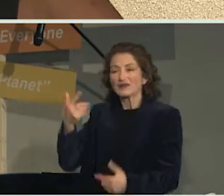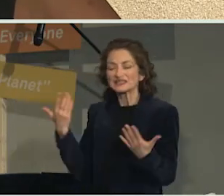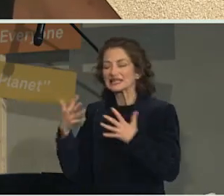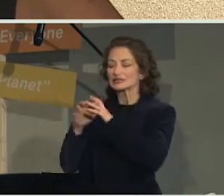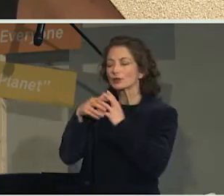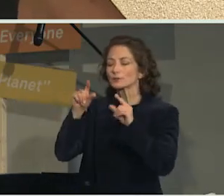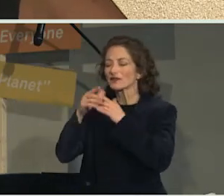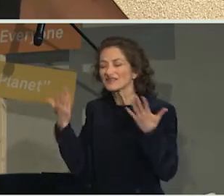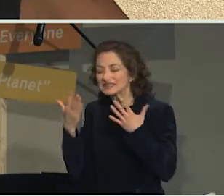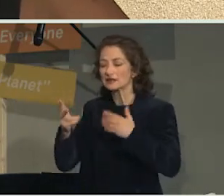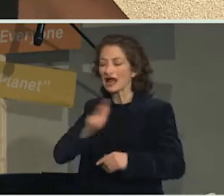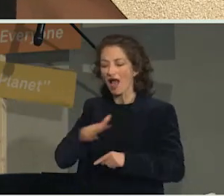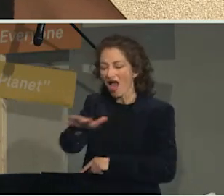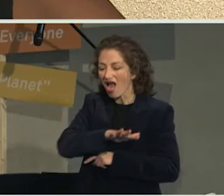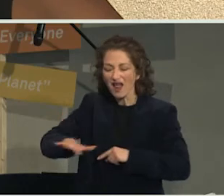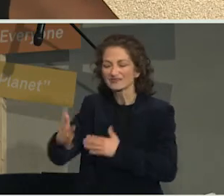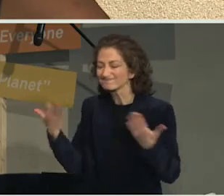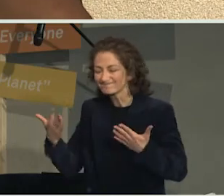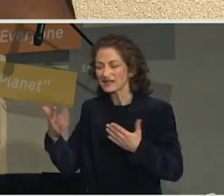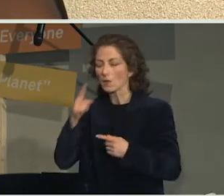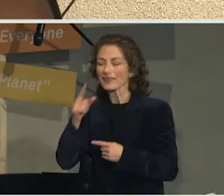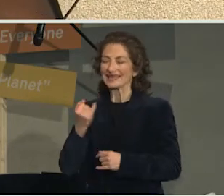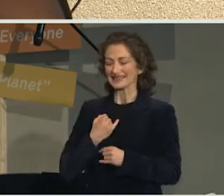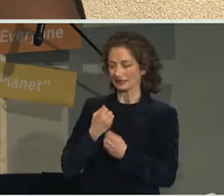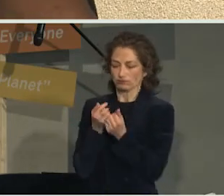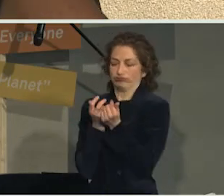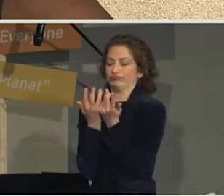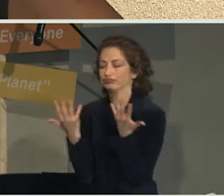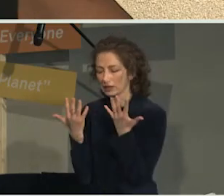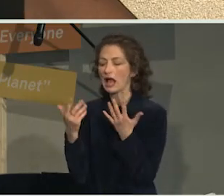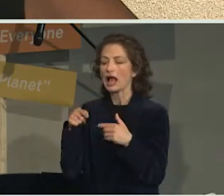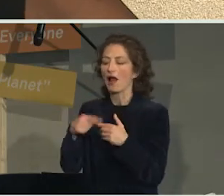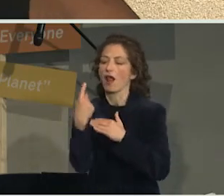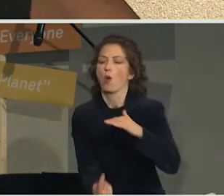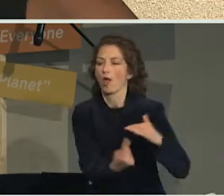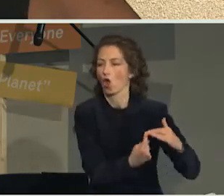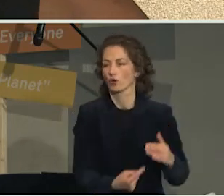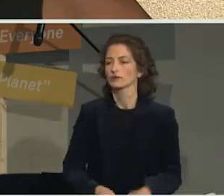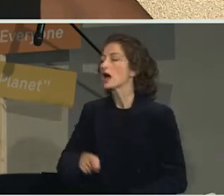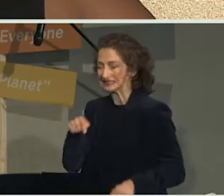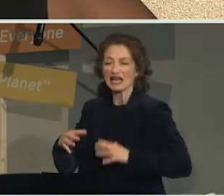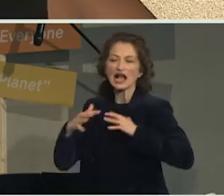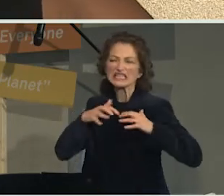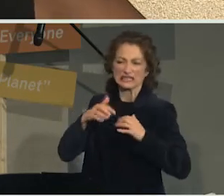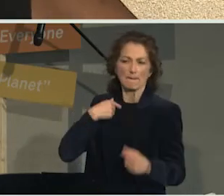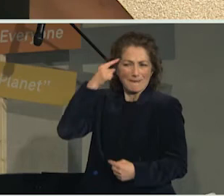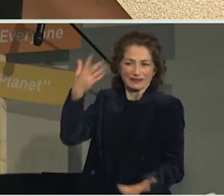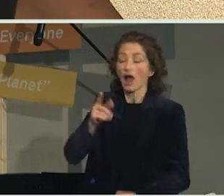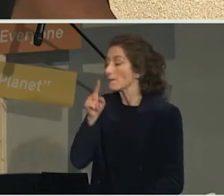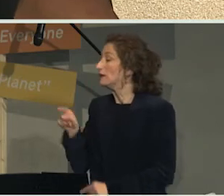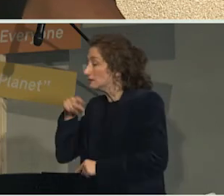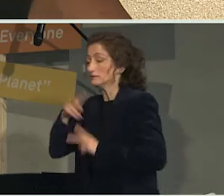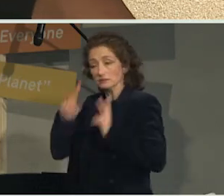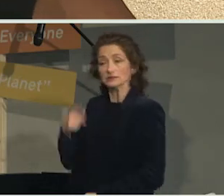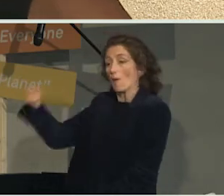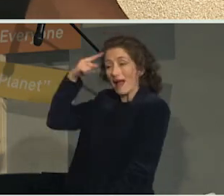out that the intersectionality wars were not anything like I thought. So the intersectionality wars that